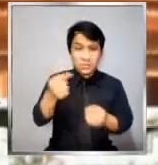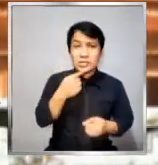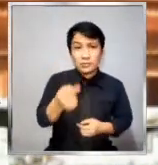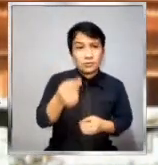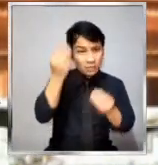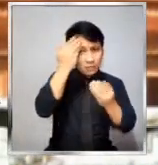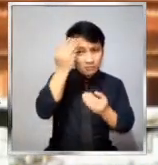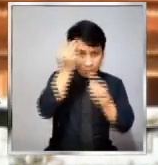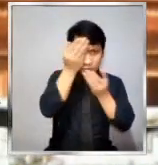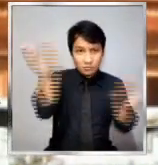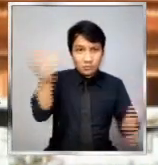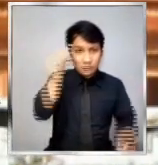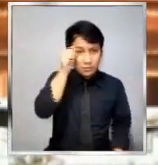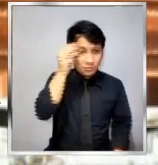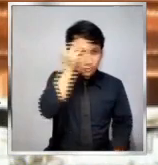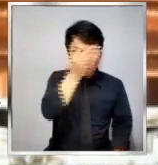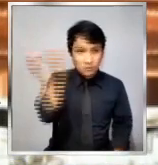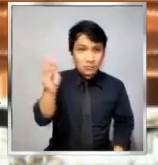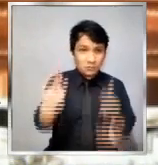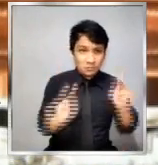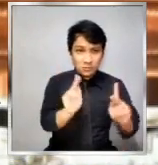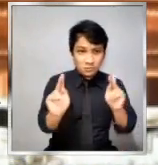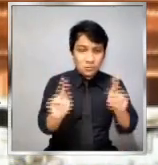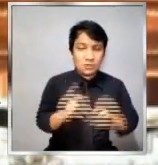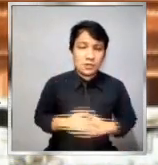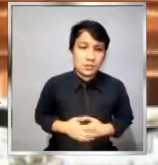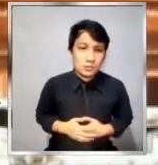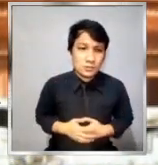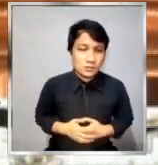wala akong, ano, basta yung transaction,